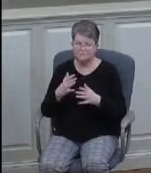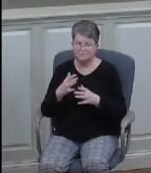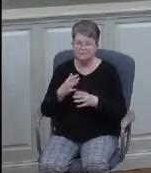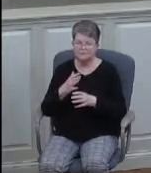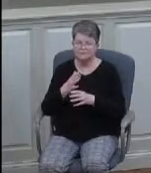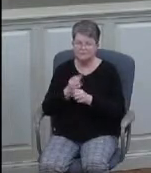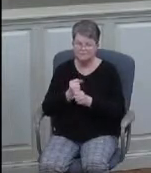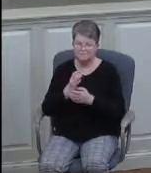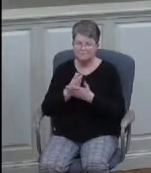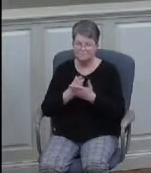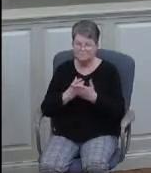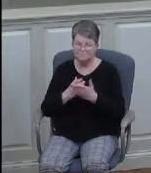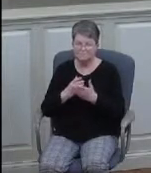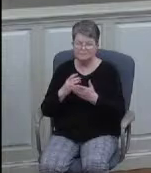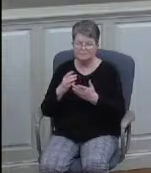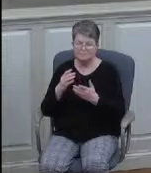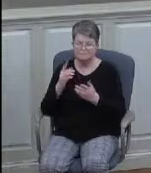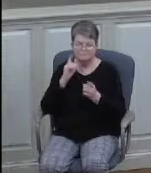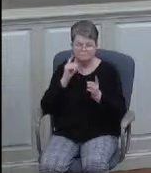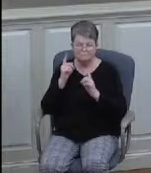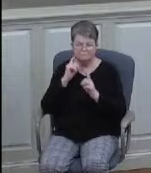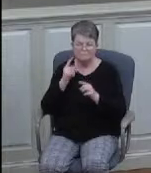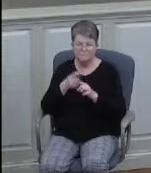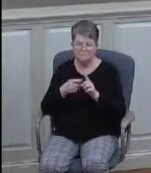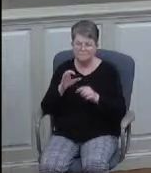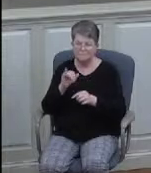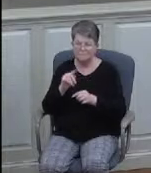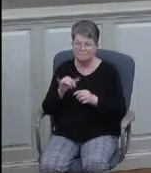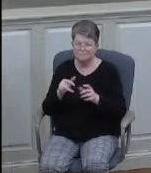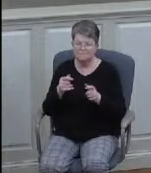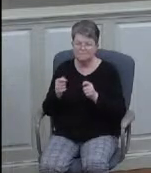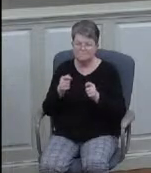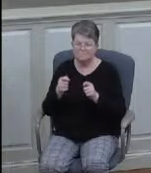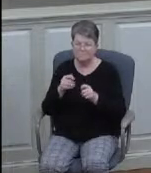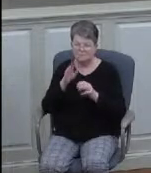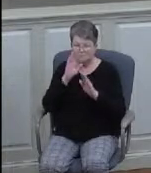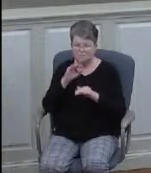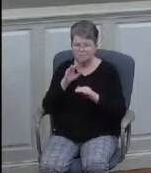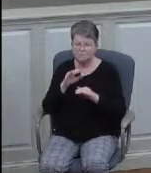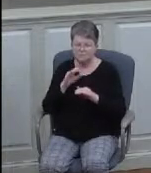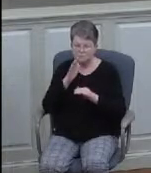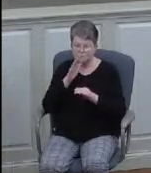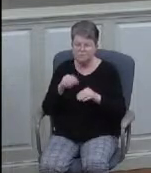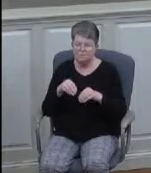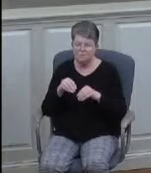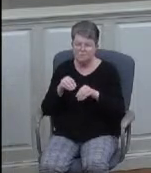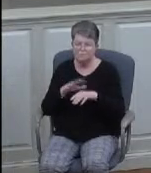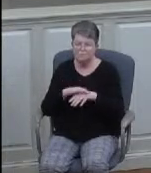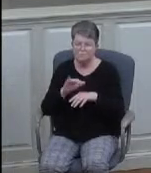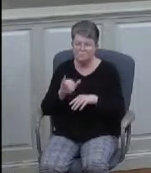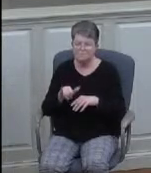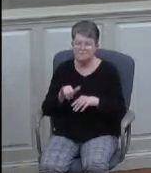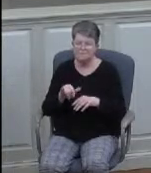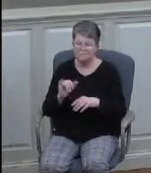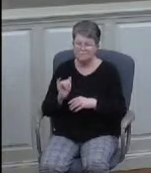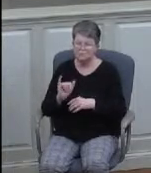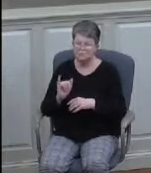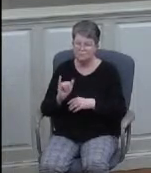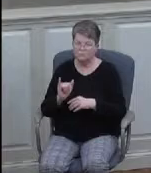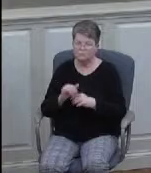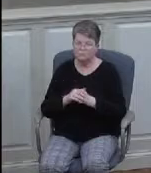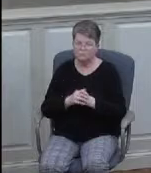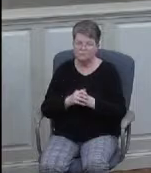sharing some price quotes with city manager, so we'll hopefully to have that make movement on that in the first quarter of this year too, depending